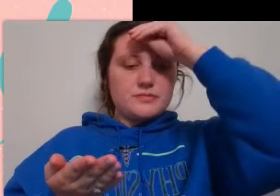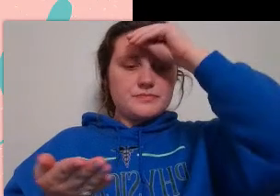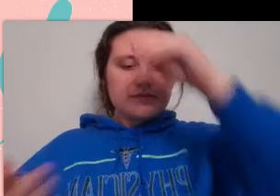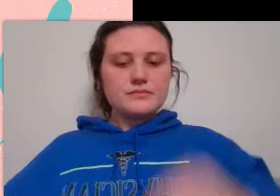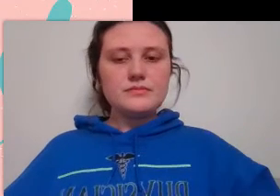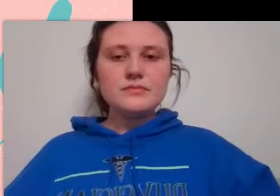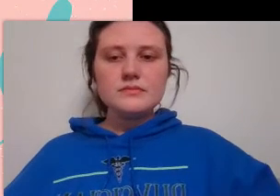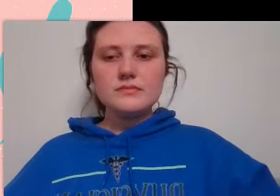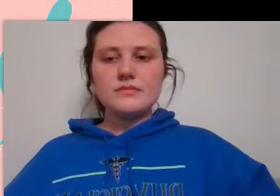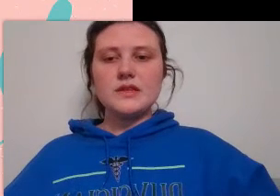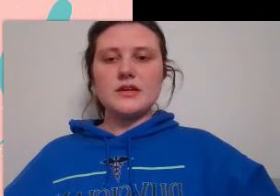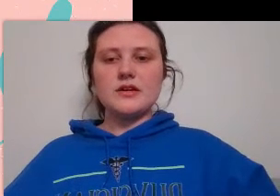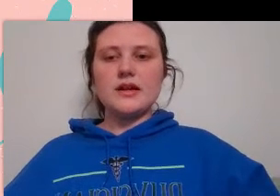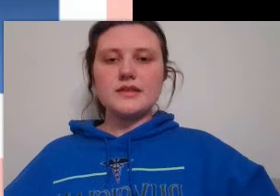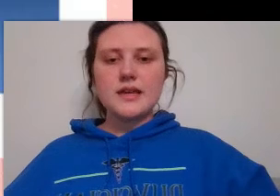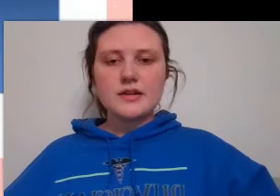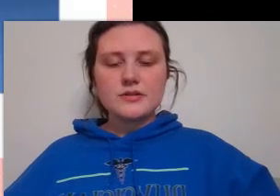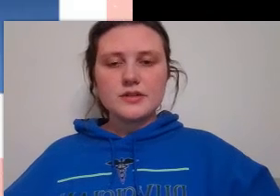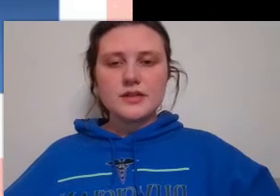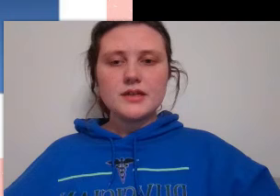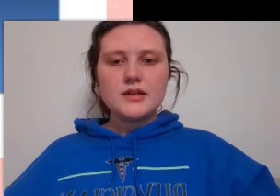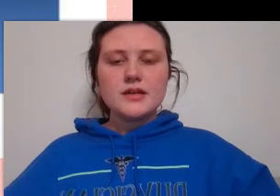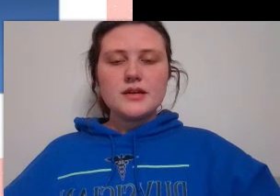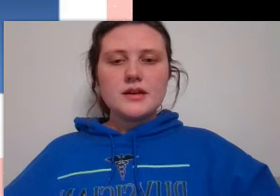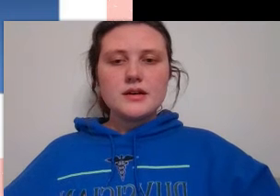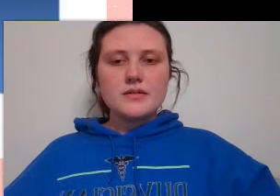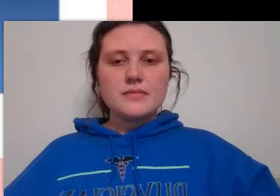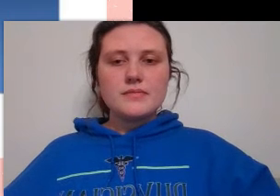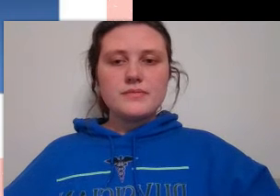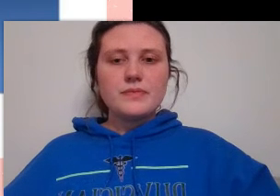so learn. Then our next category,